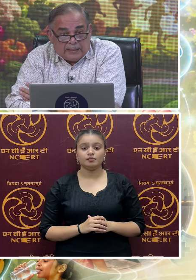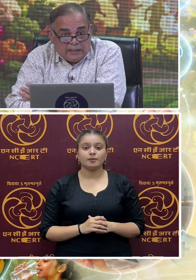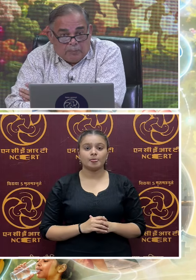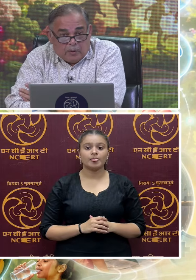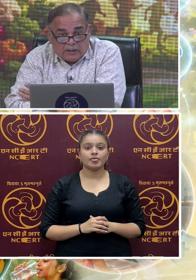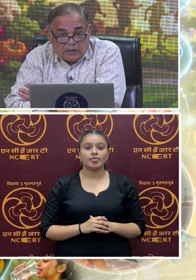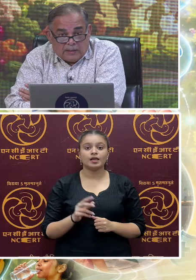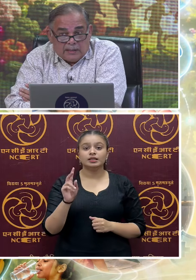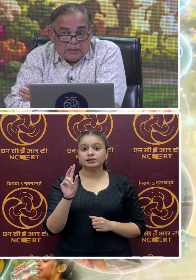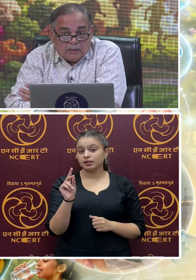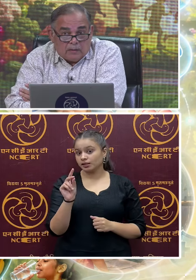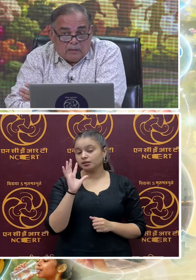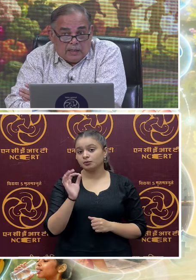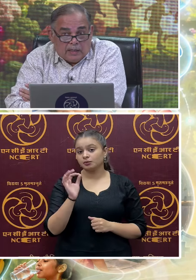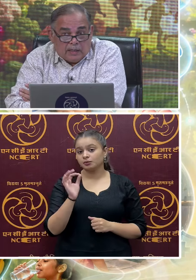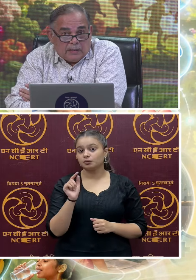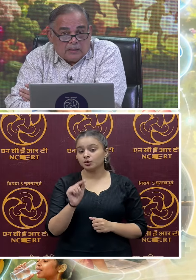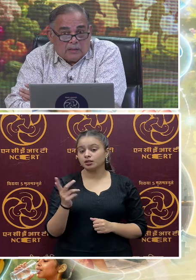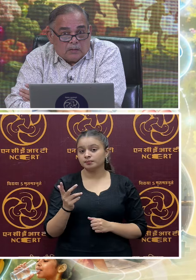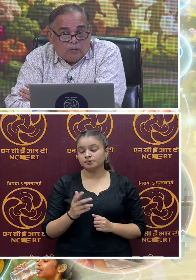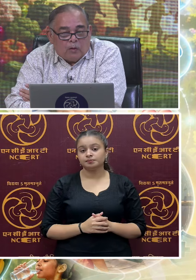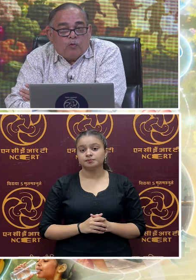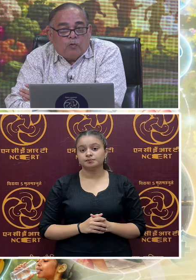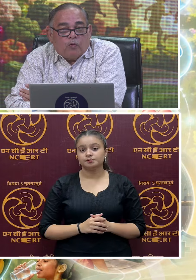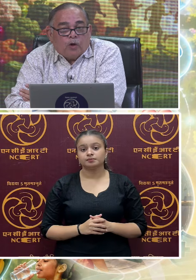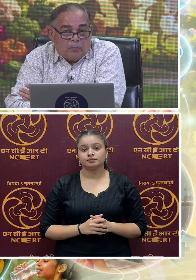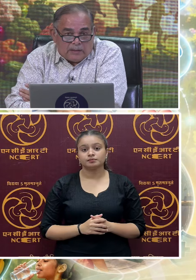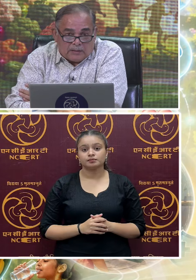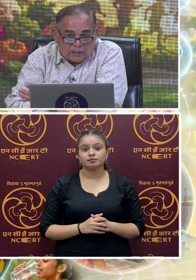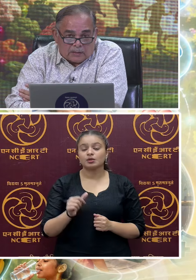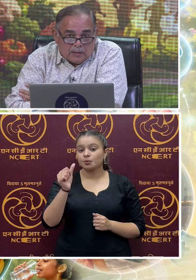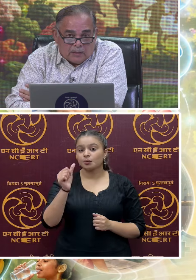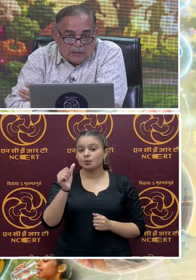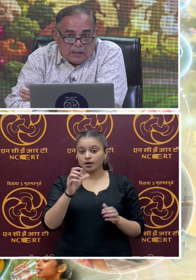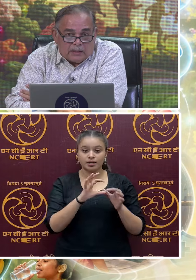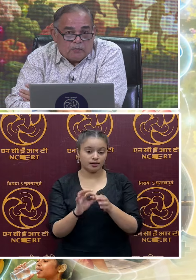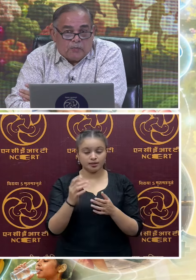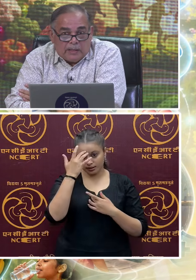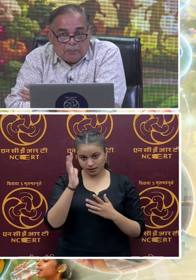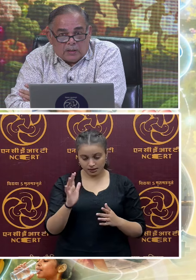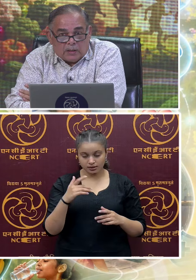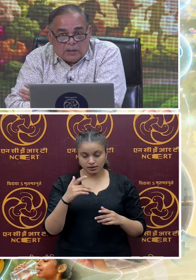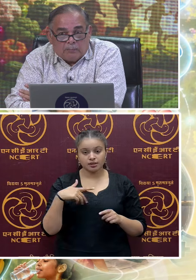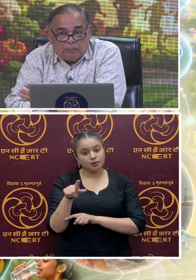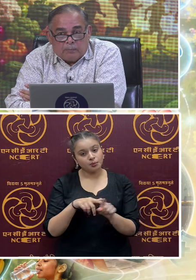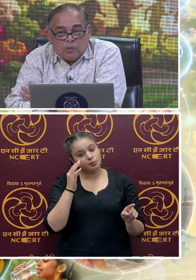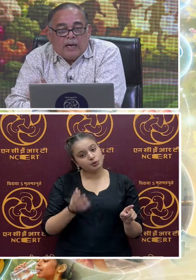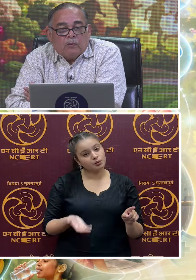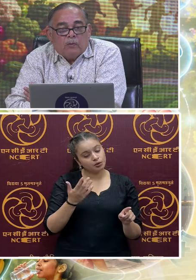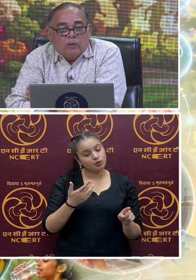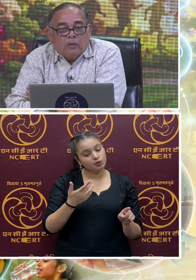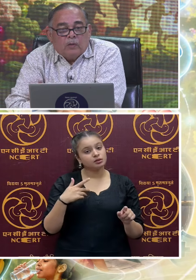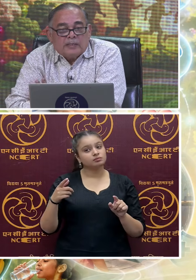The second important thing is regarding waterborne diseases. It is very important